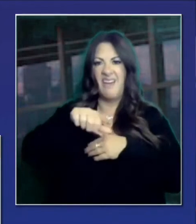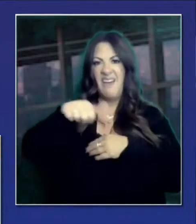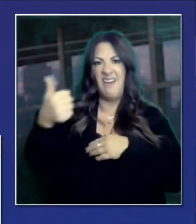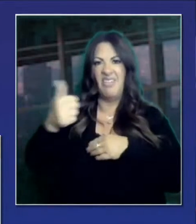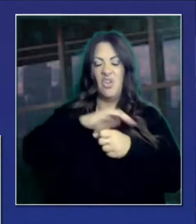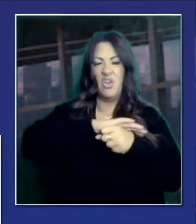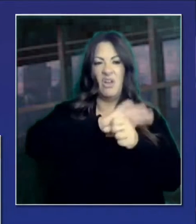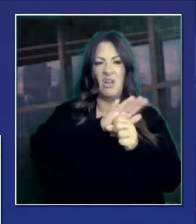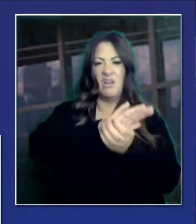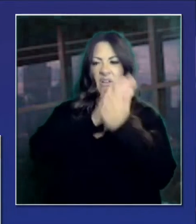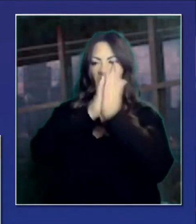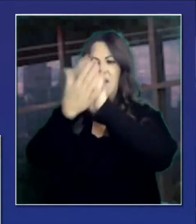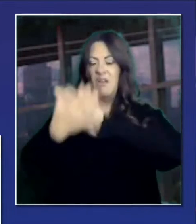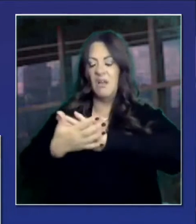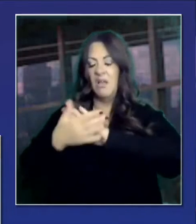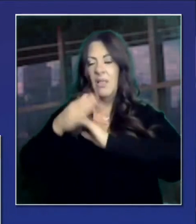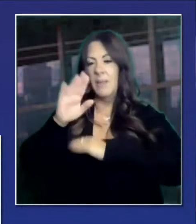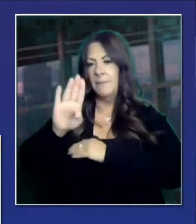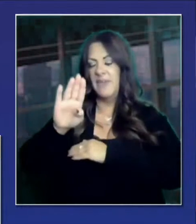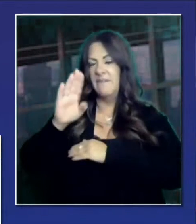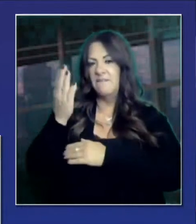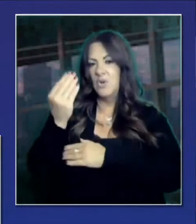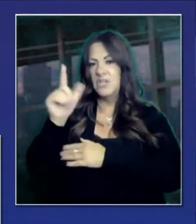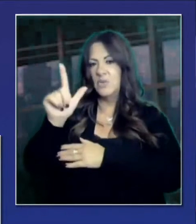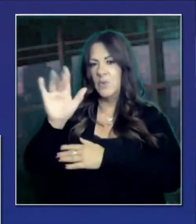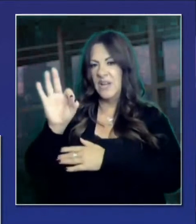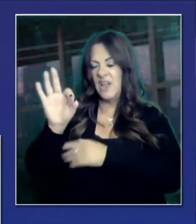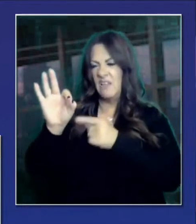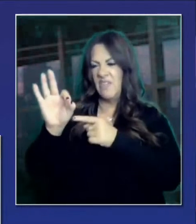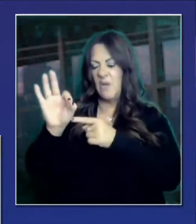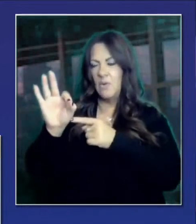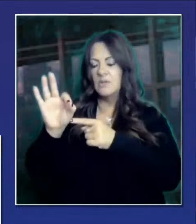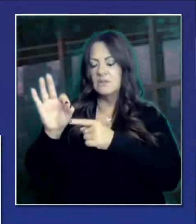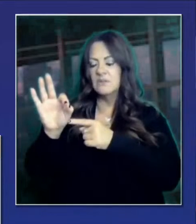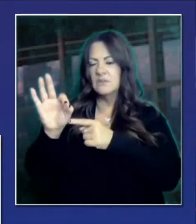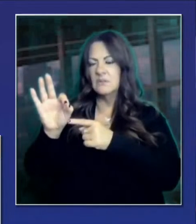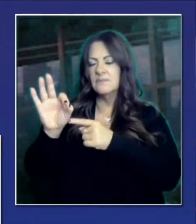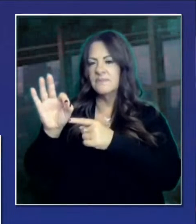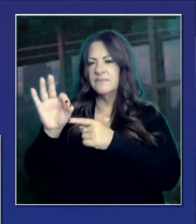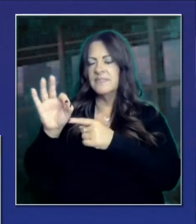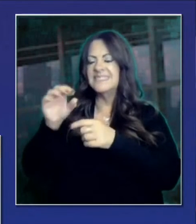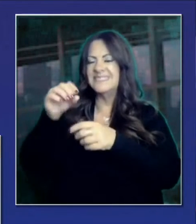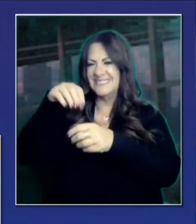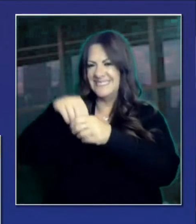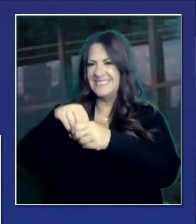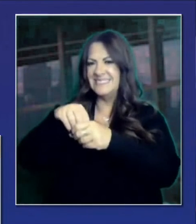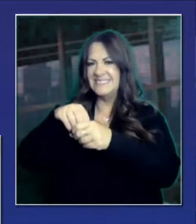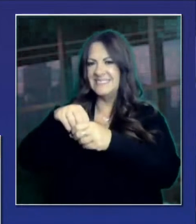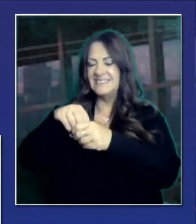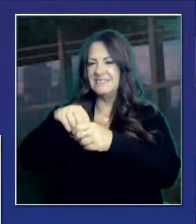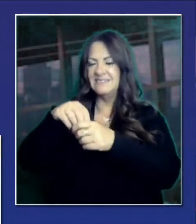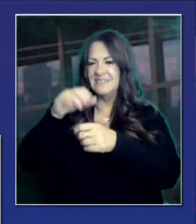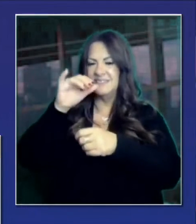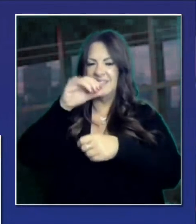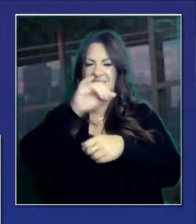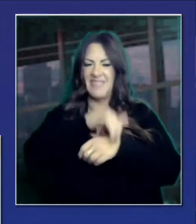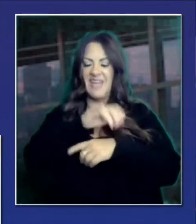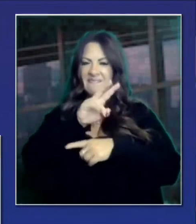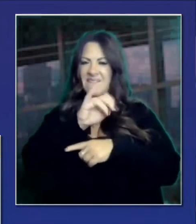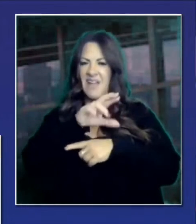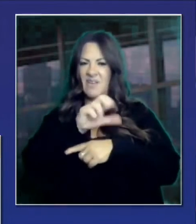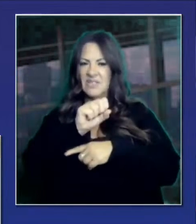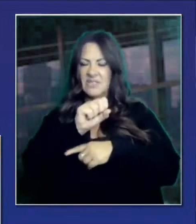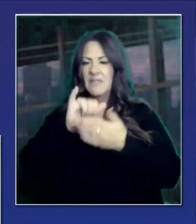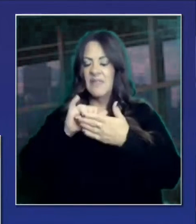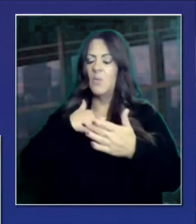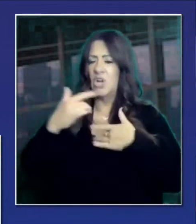the B1429, actually the mutation is also in the binding region of that virus. So that means that we're